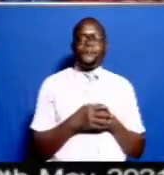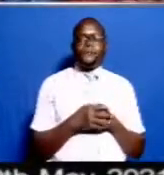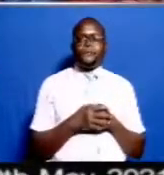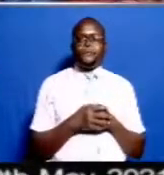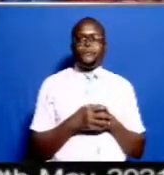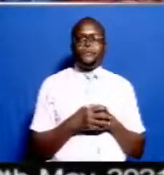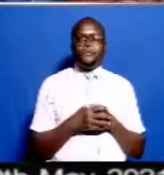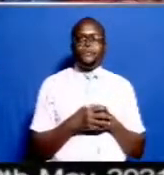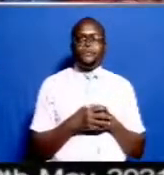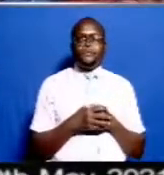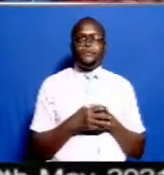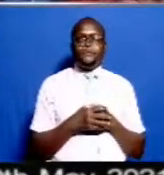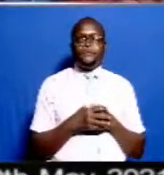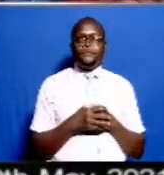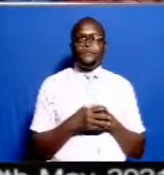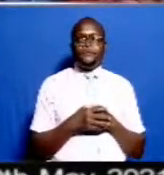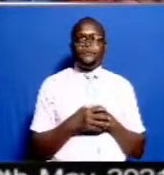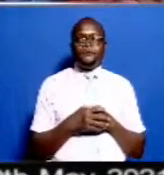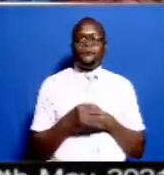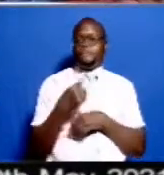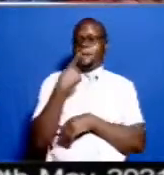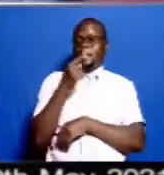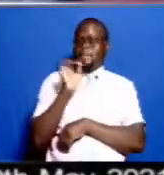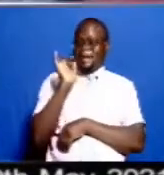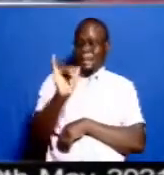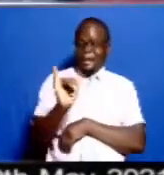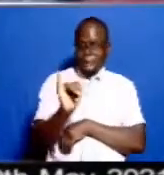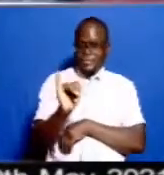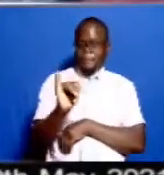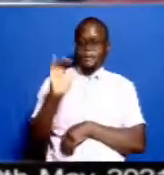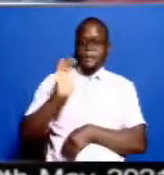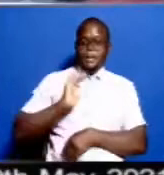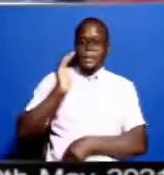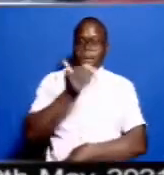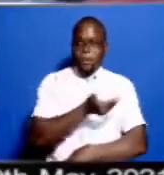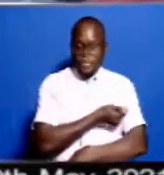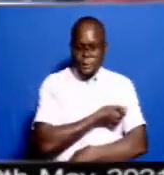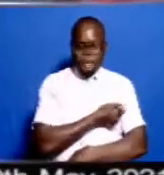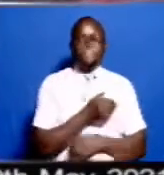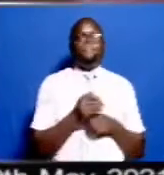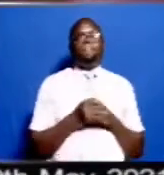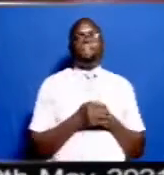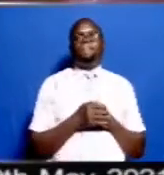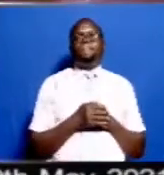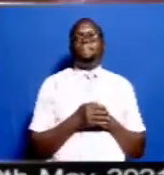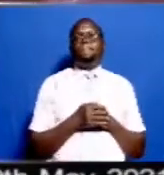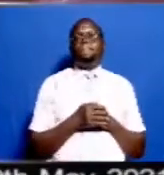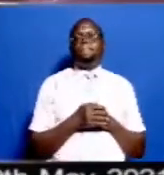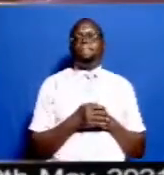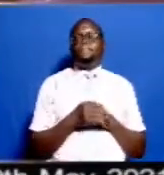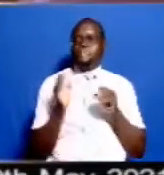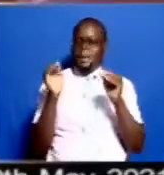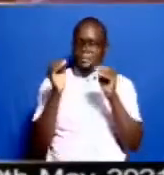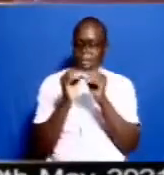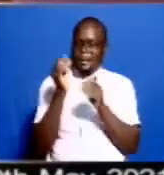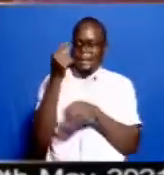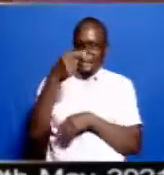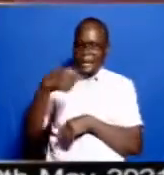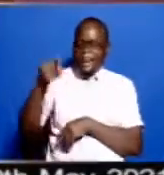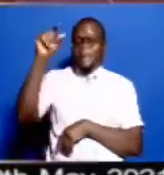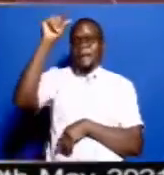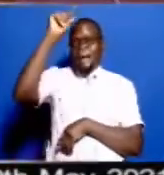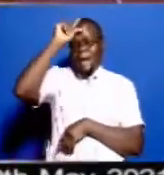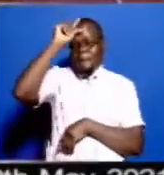And from the onset, I have to say that the committee met the relevant government